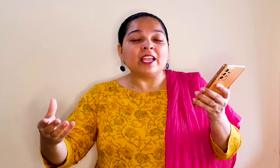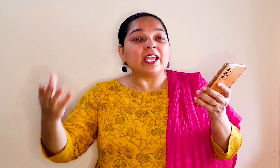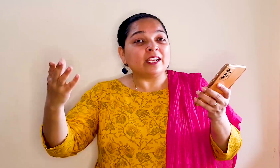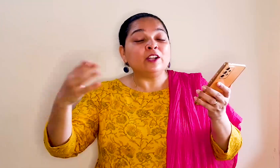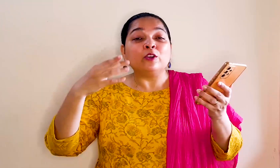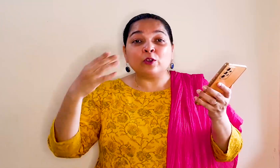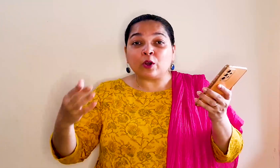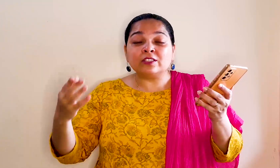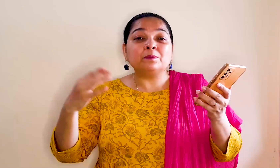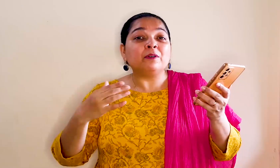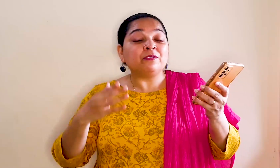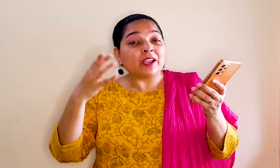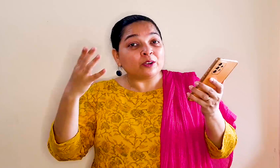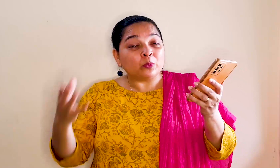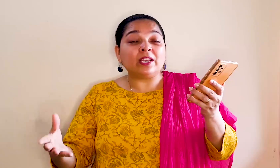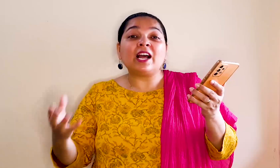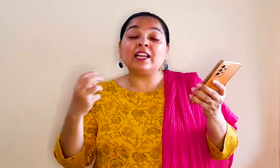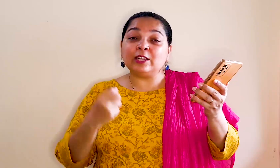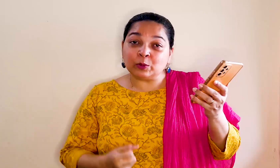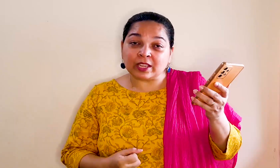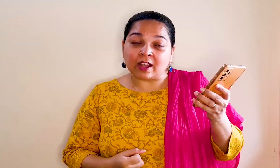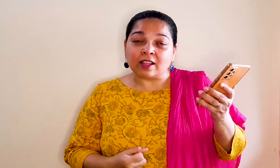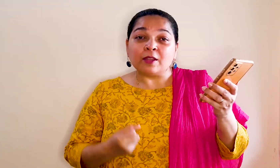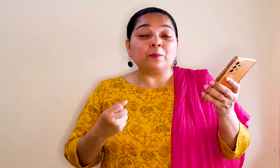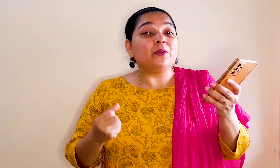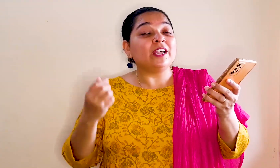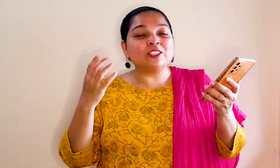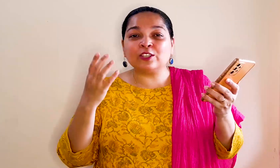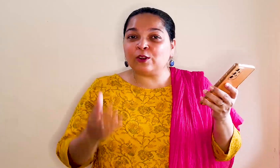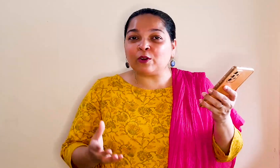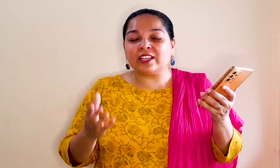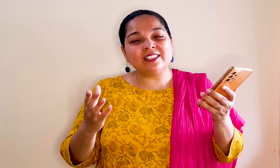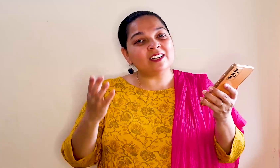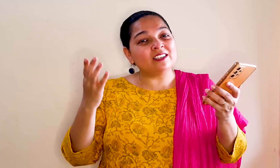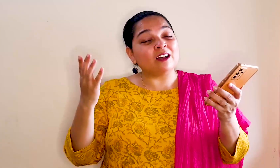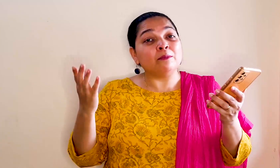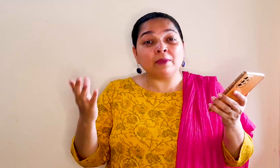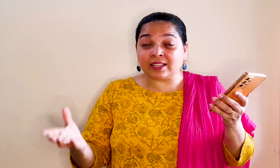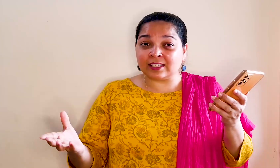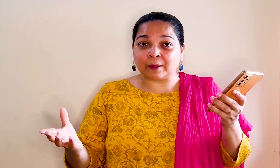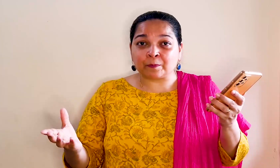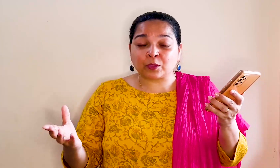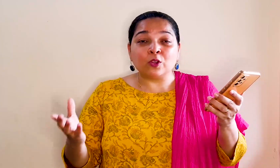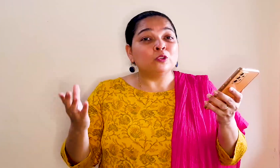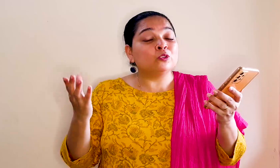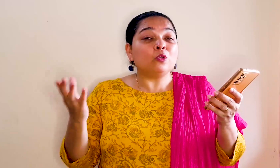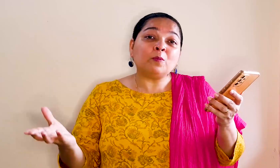people in God's perfect will. Hallelujah. Praise the Lord. Isn't it